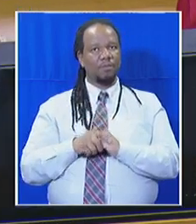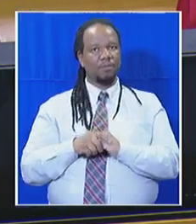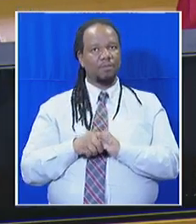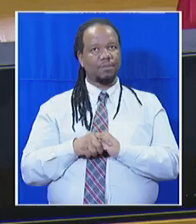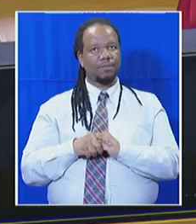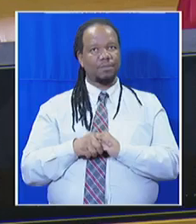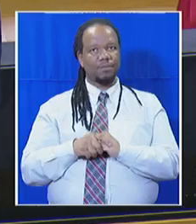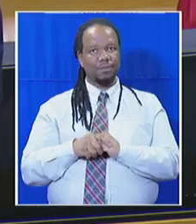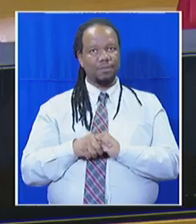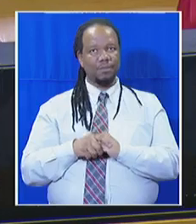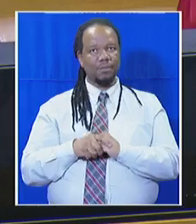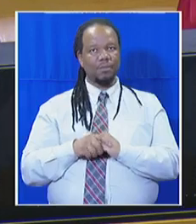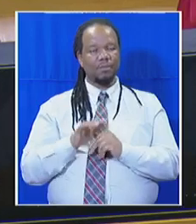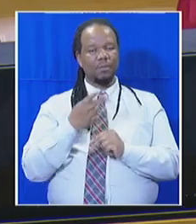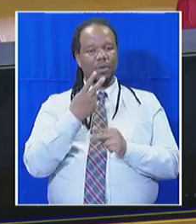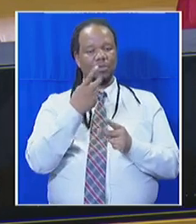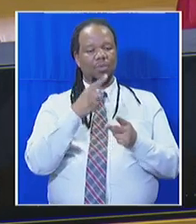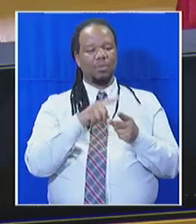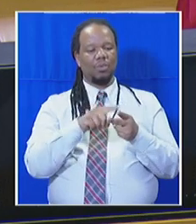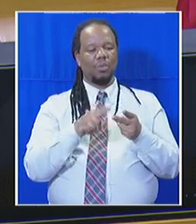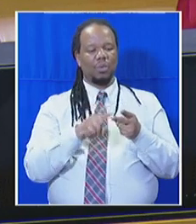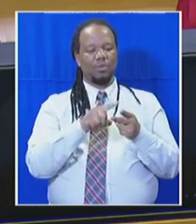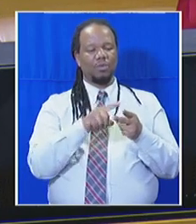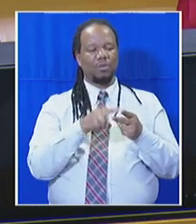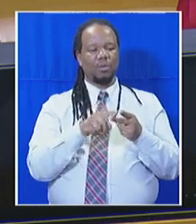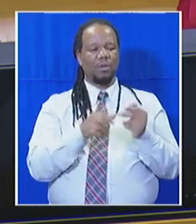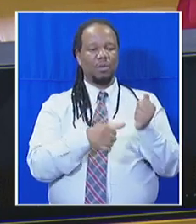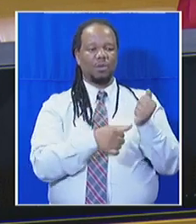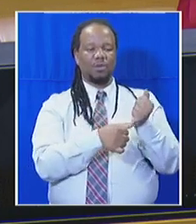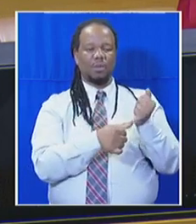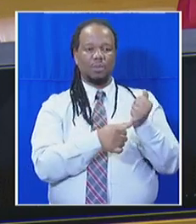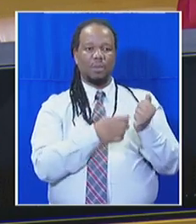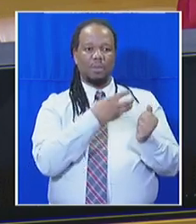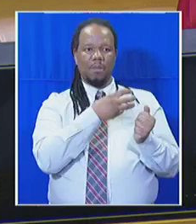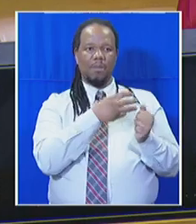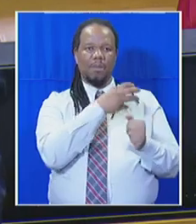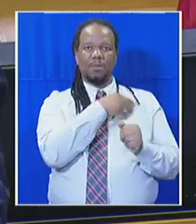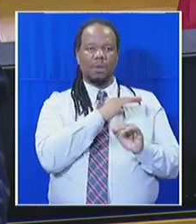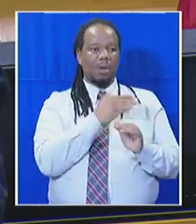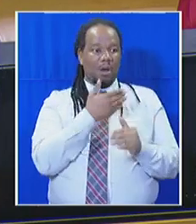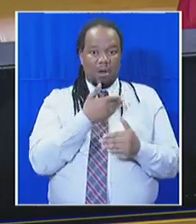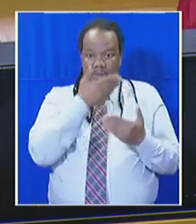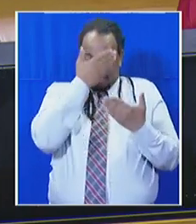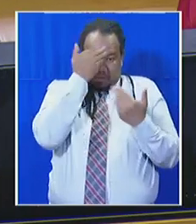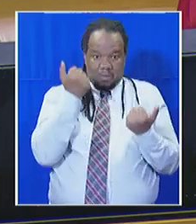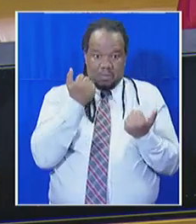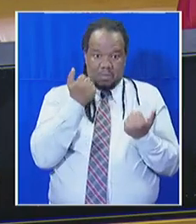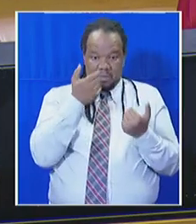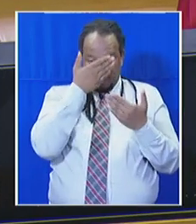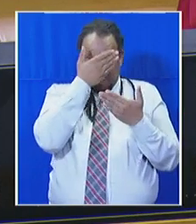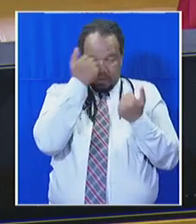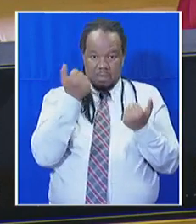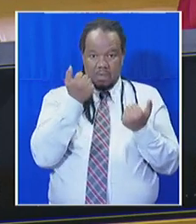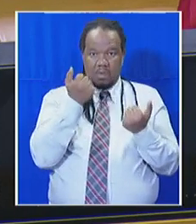We asked, there are two questions that the deputy ministers literally said, we don't know. Government